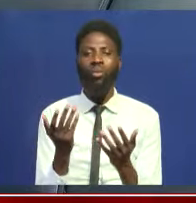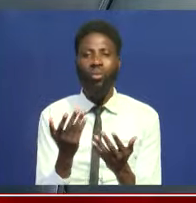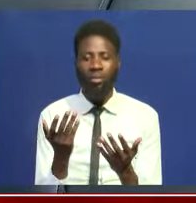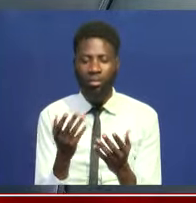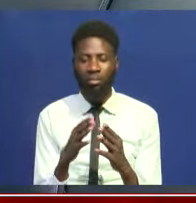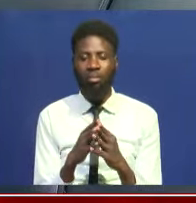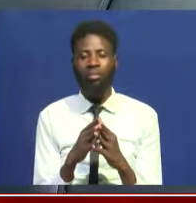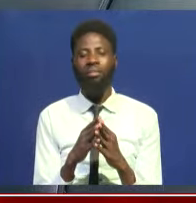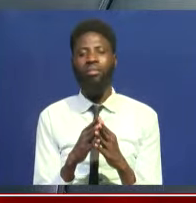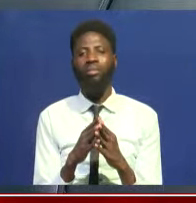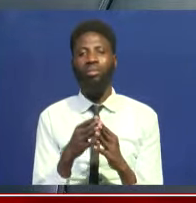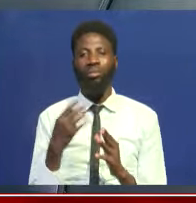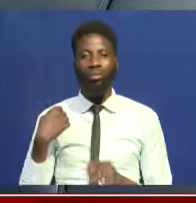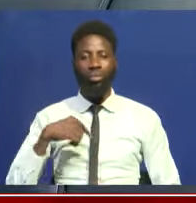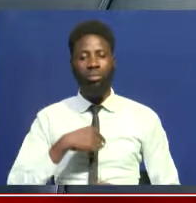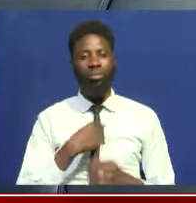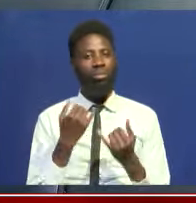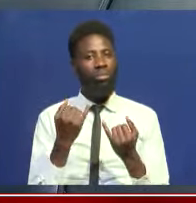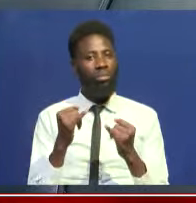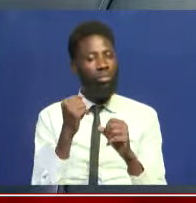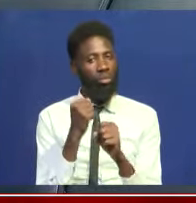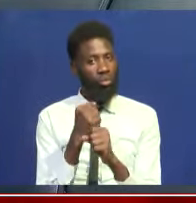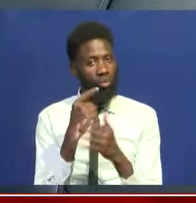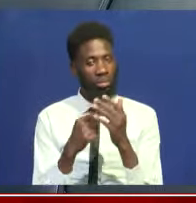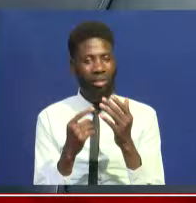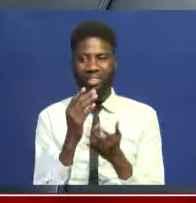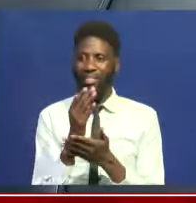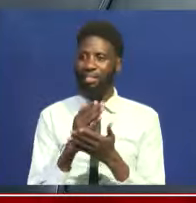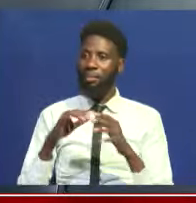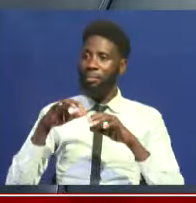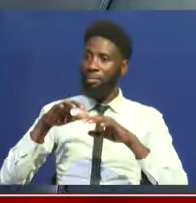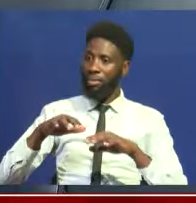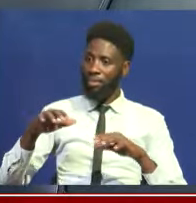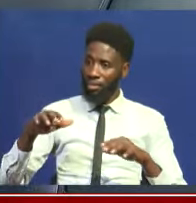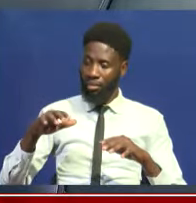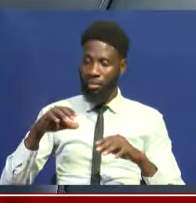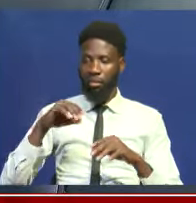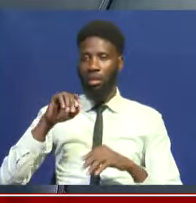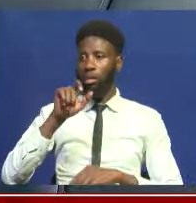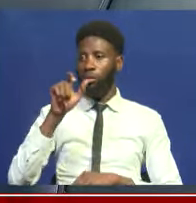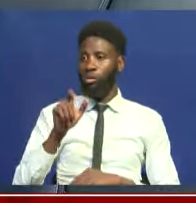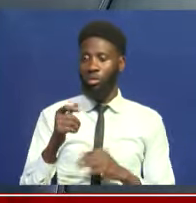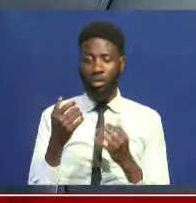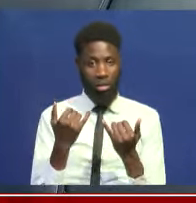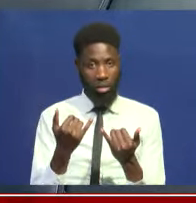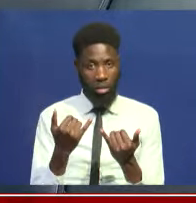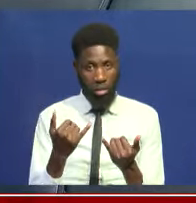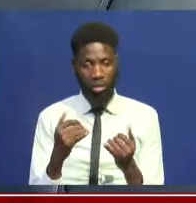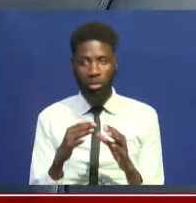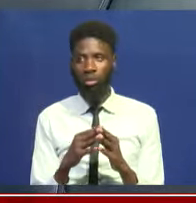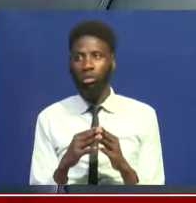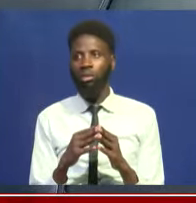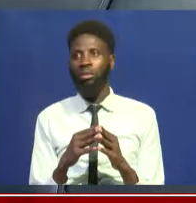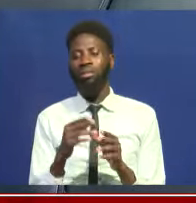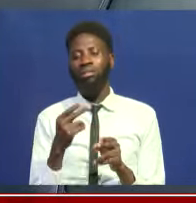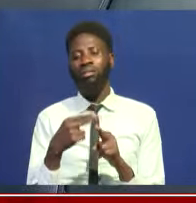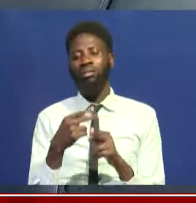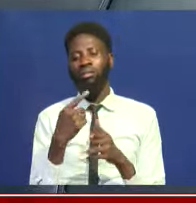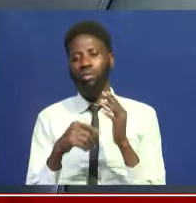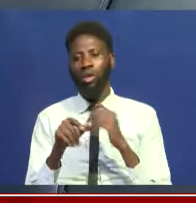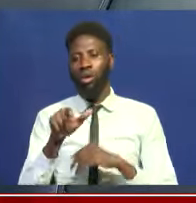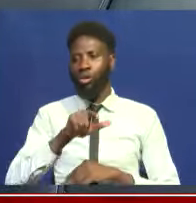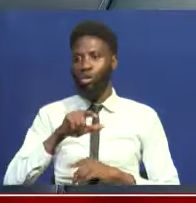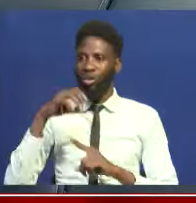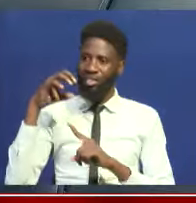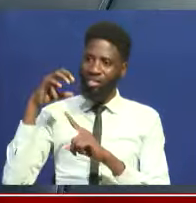up. And what we're trying to do in certain markets in the region right now is we call it the Local